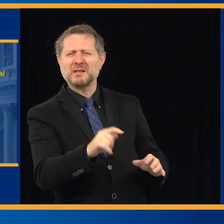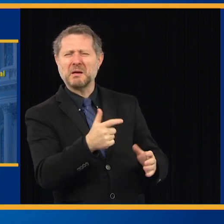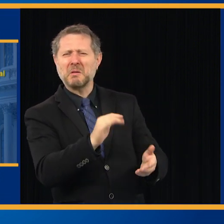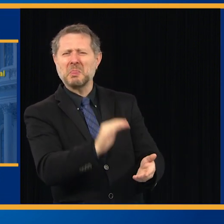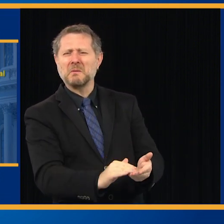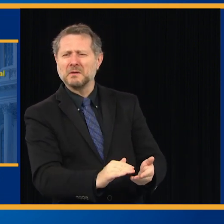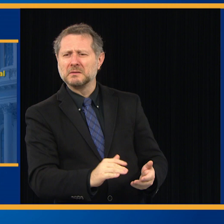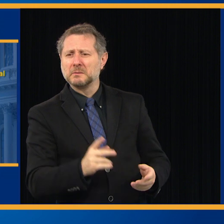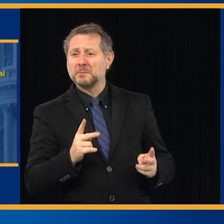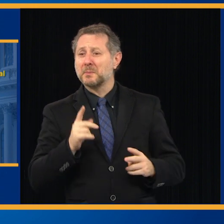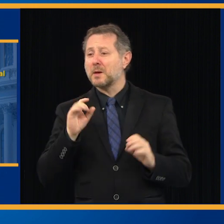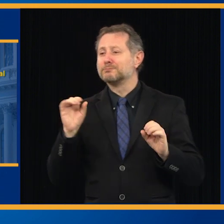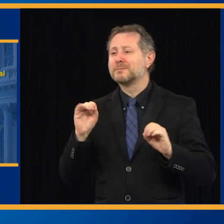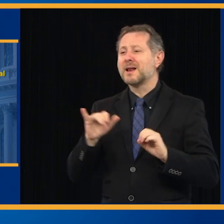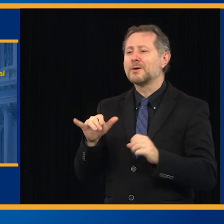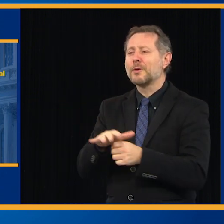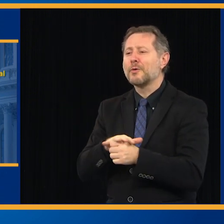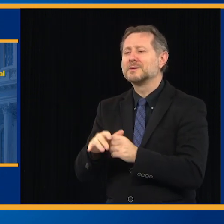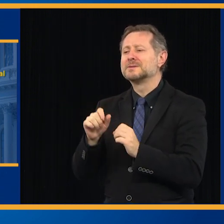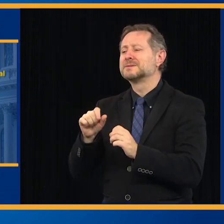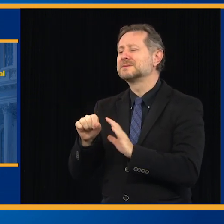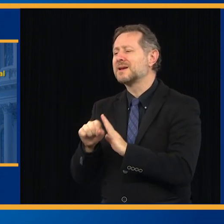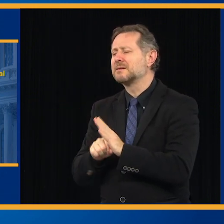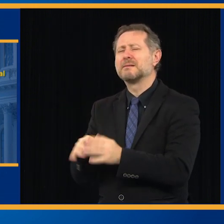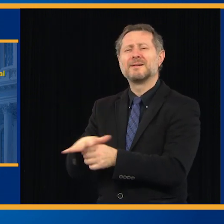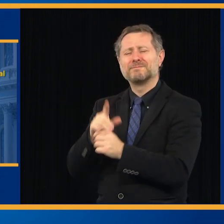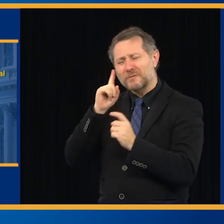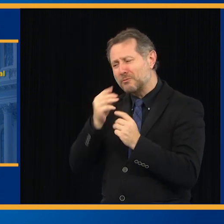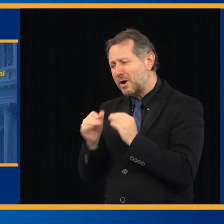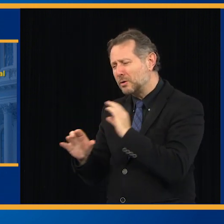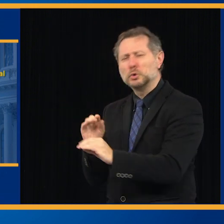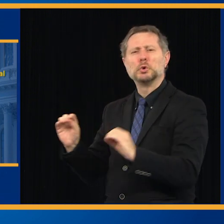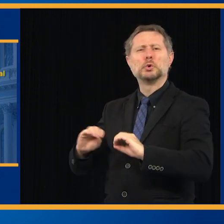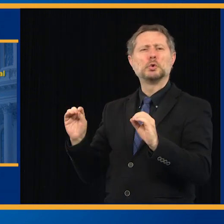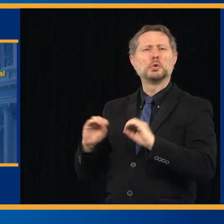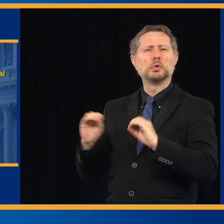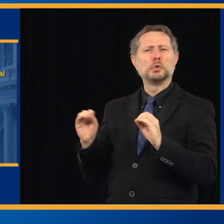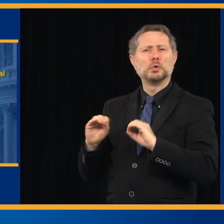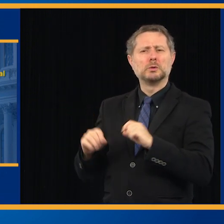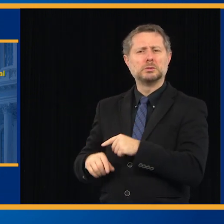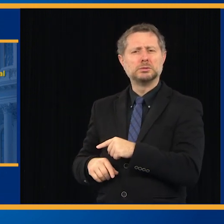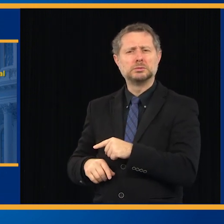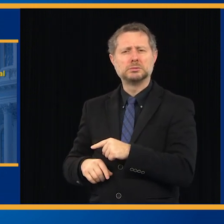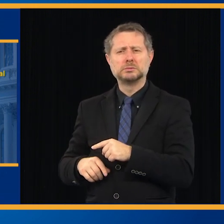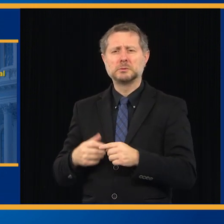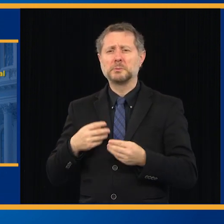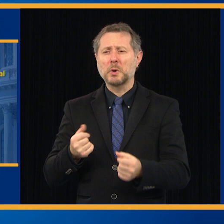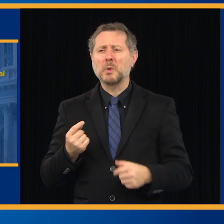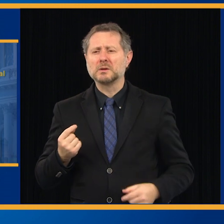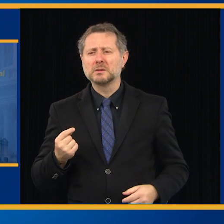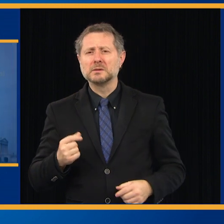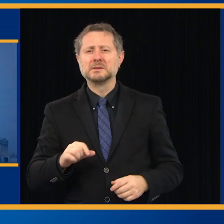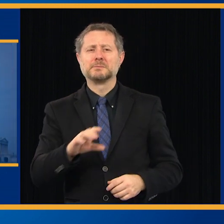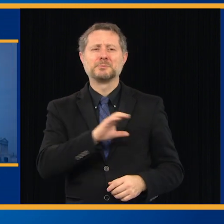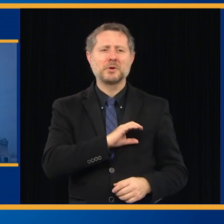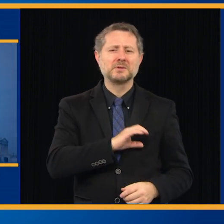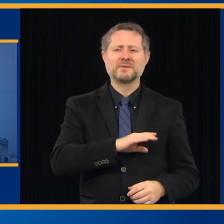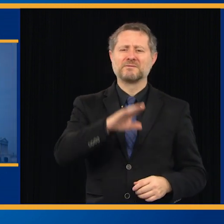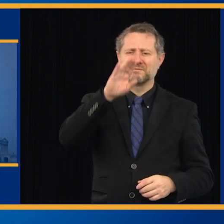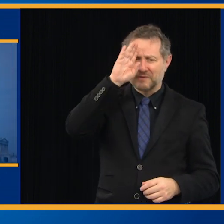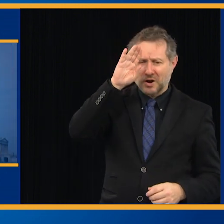governments. So who do state and local governments fund? I fund police, firefighters, nurses, school teachers, and food